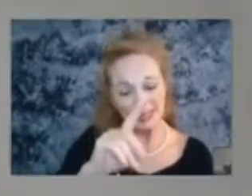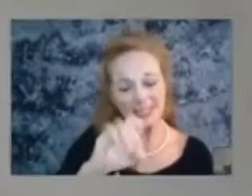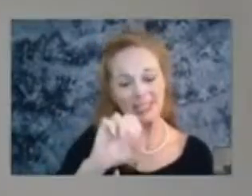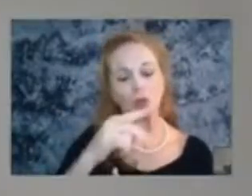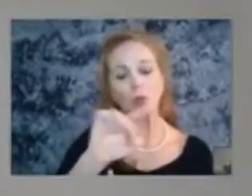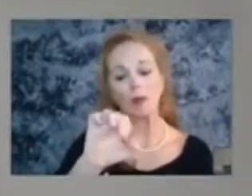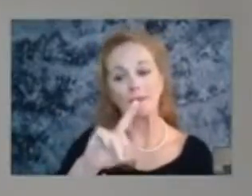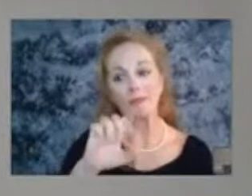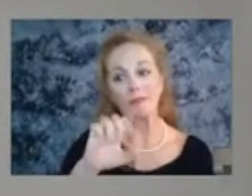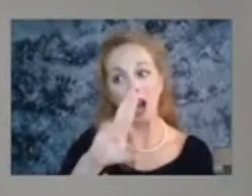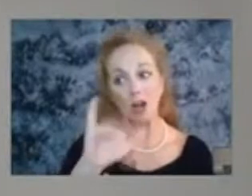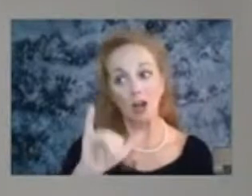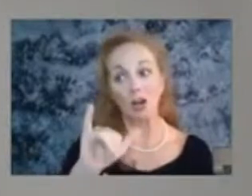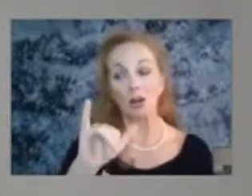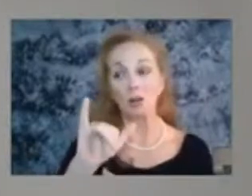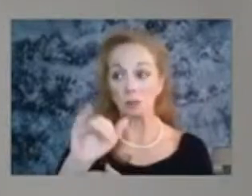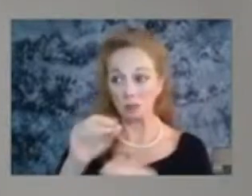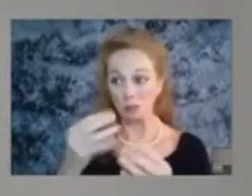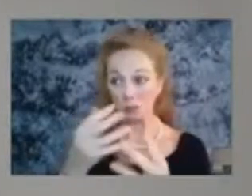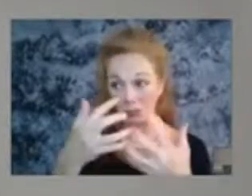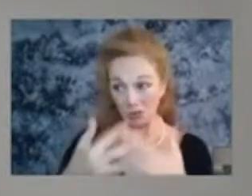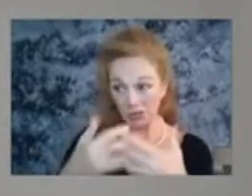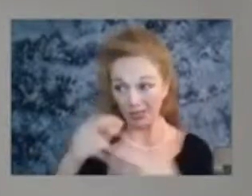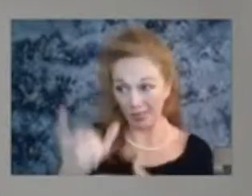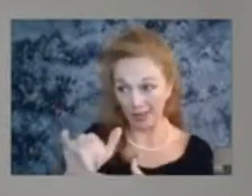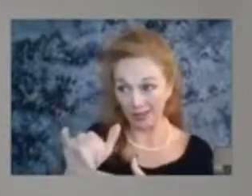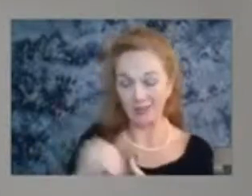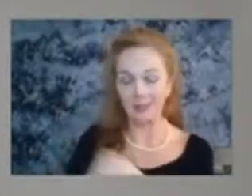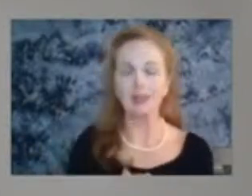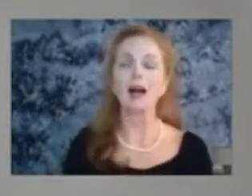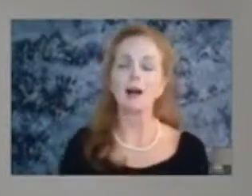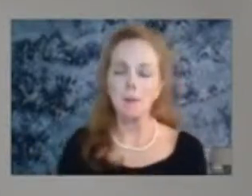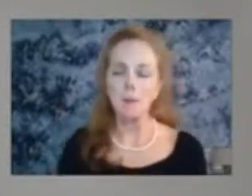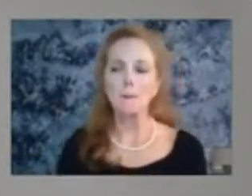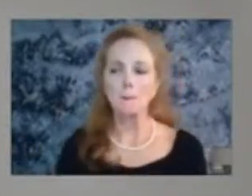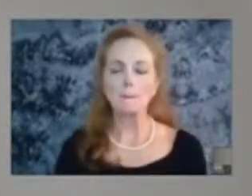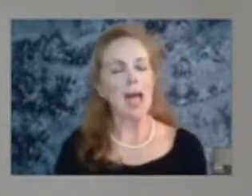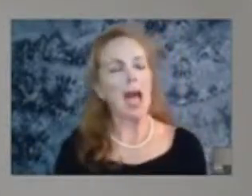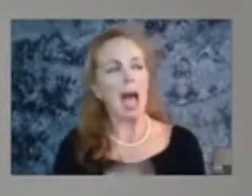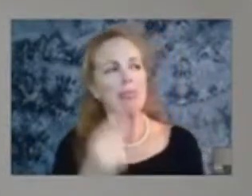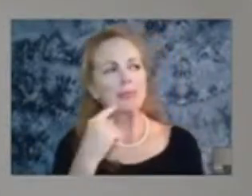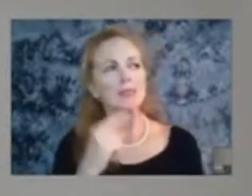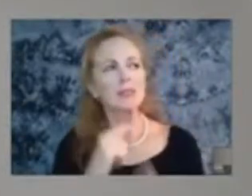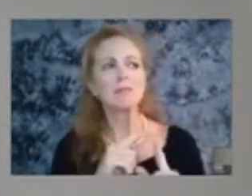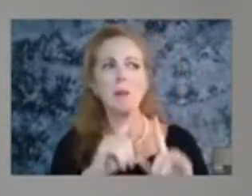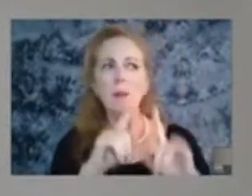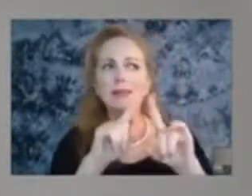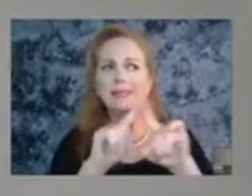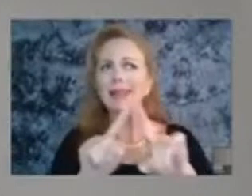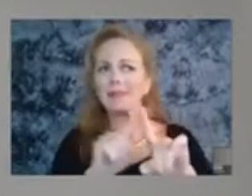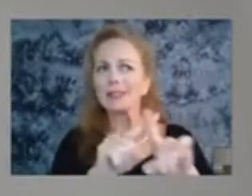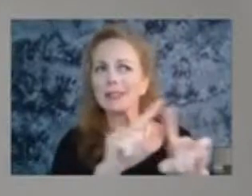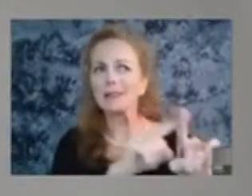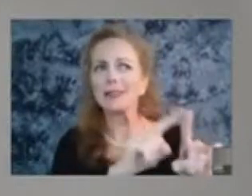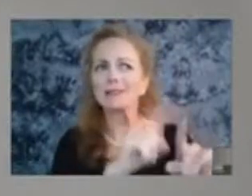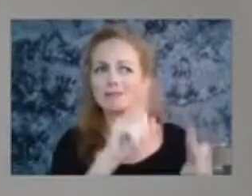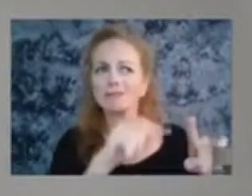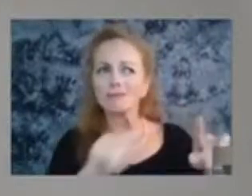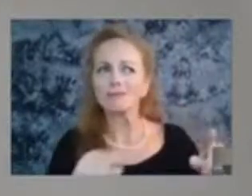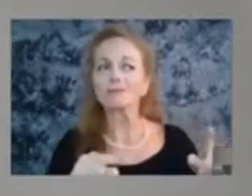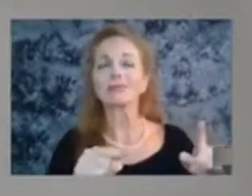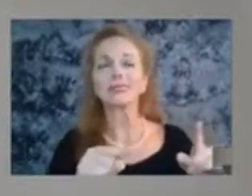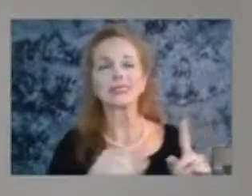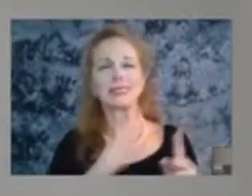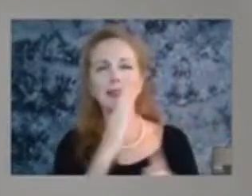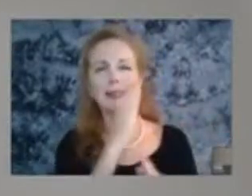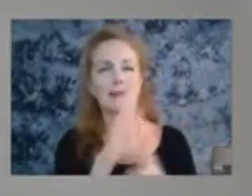there's a lot of different variables that exist. There's not a certain set or a perfect storm ever when